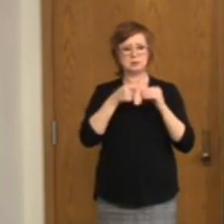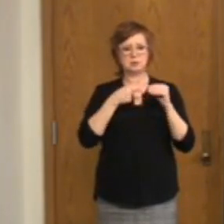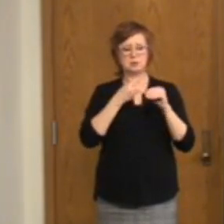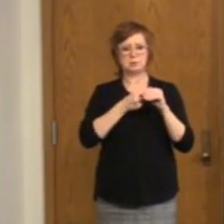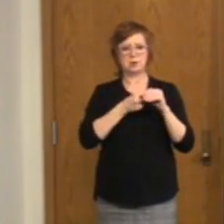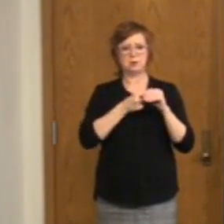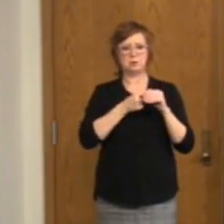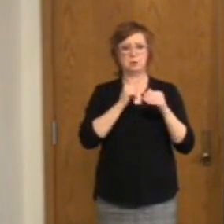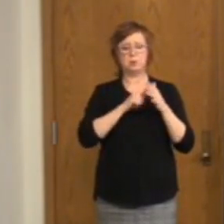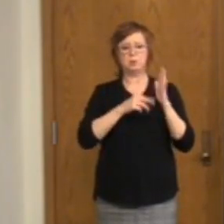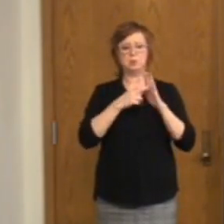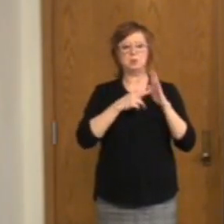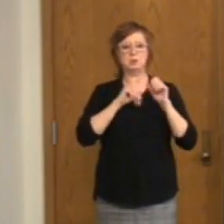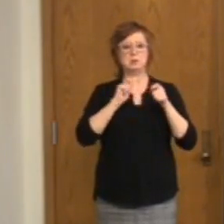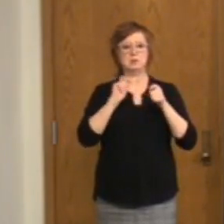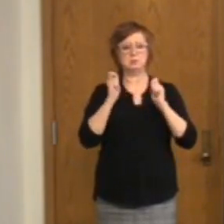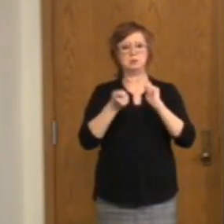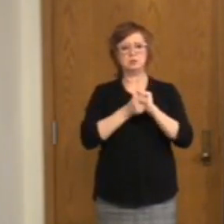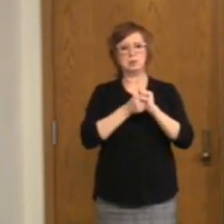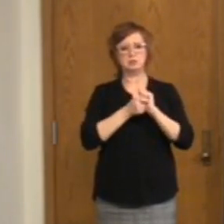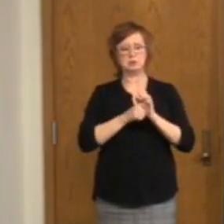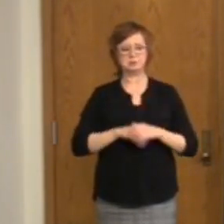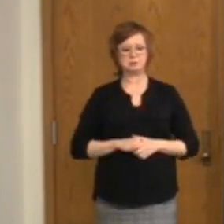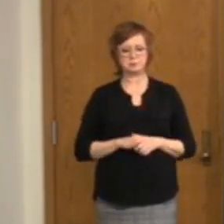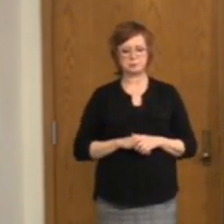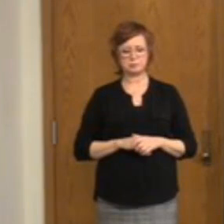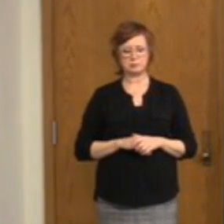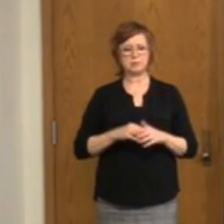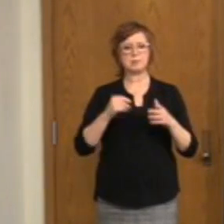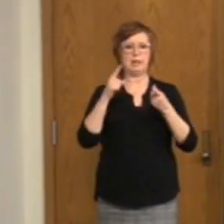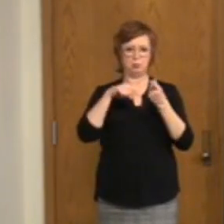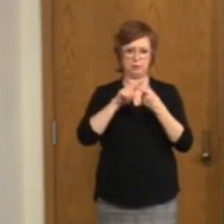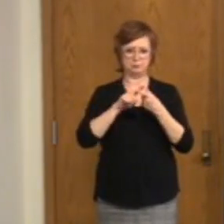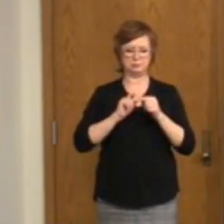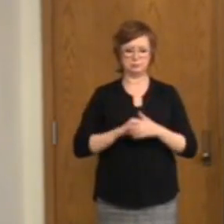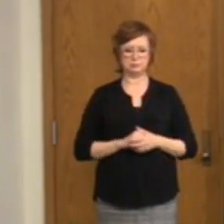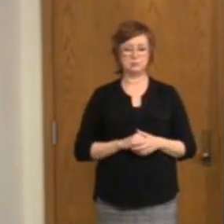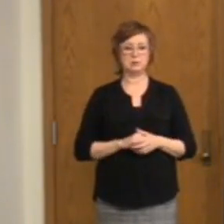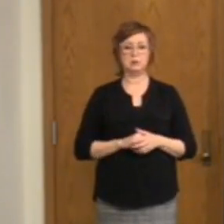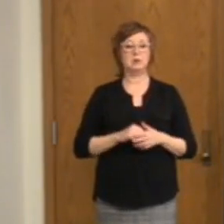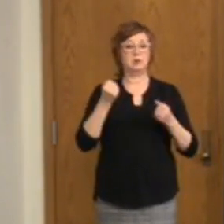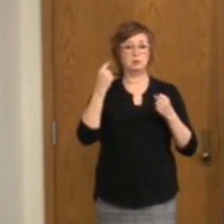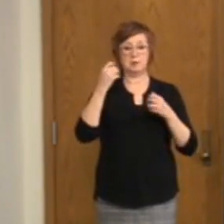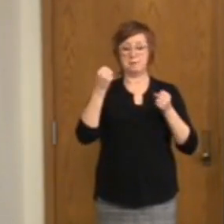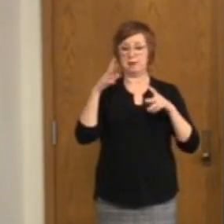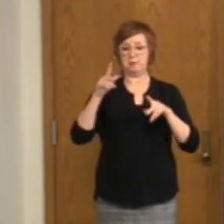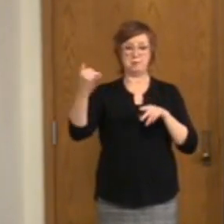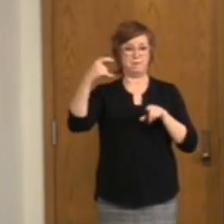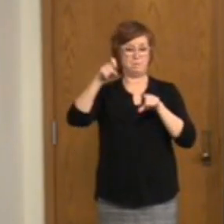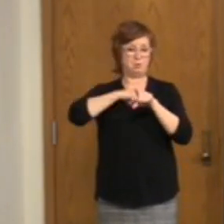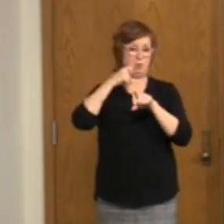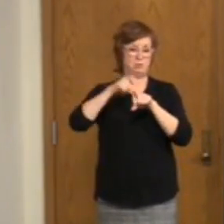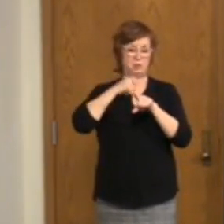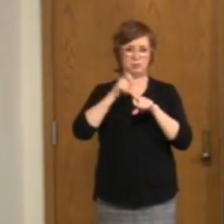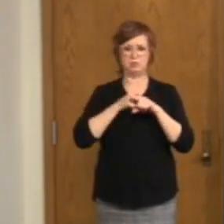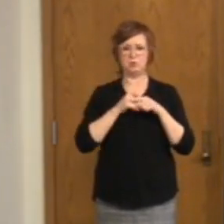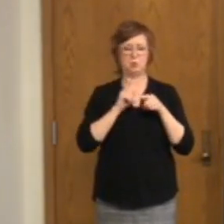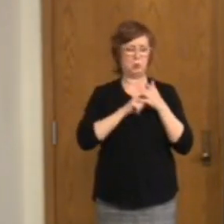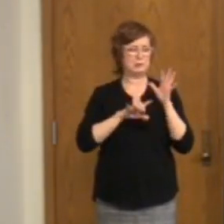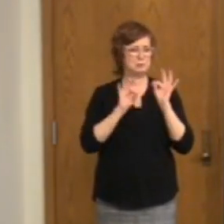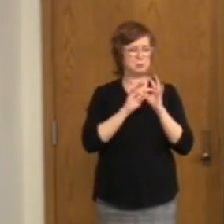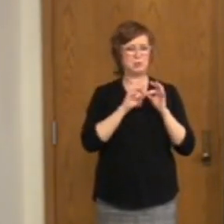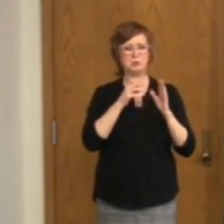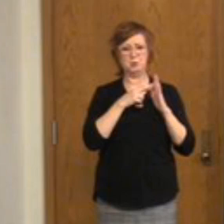can be lifted and at which time. I would say I have received many calls on a number of different measures that are important to various people across the